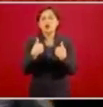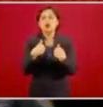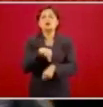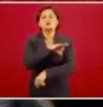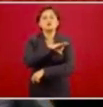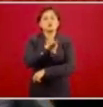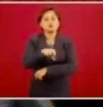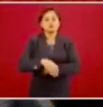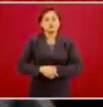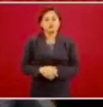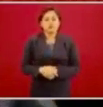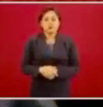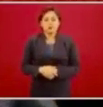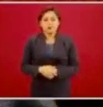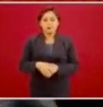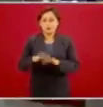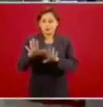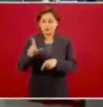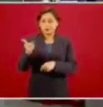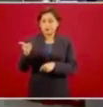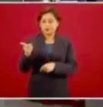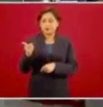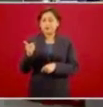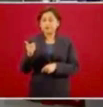can all together monitor this.